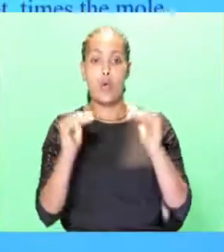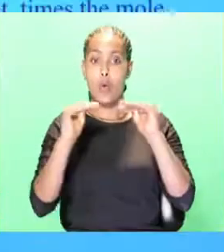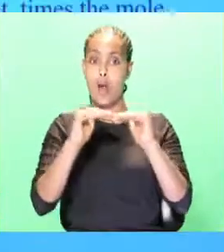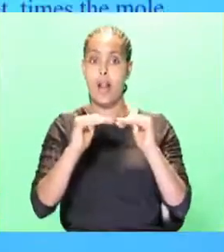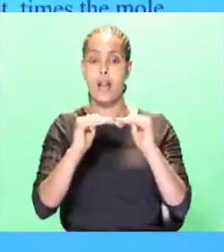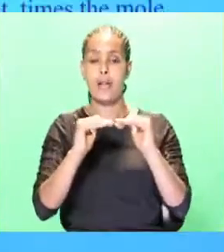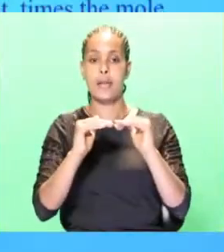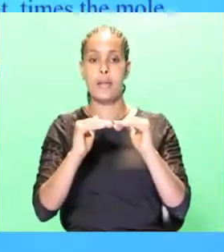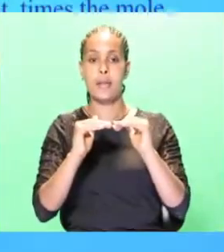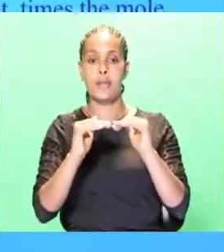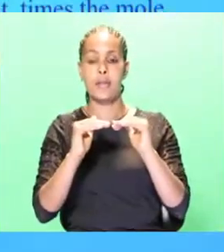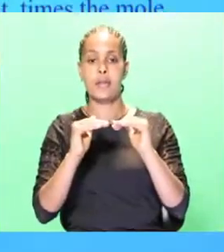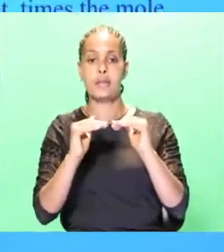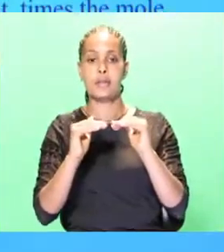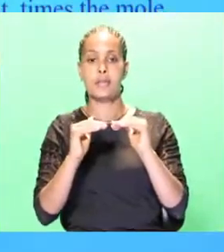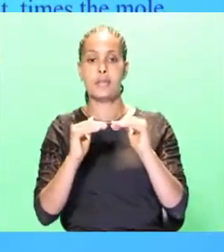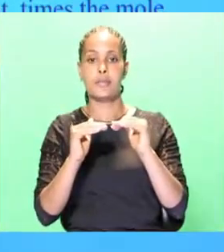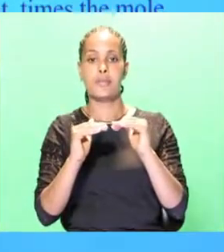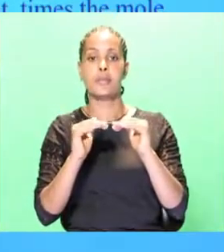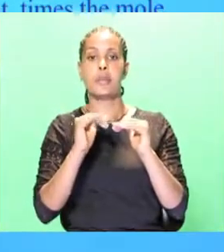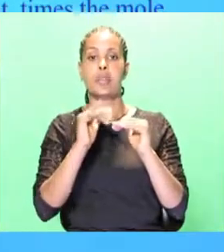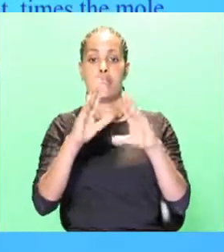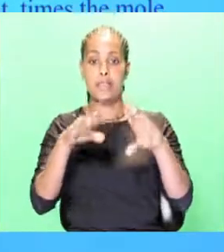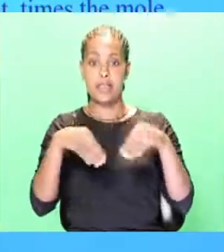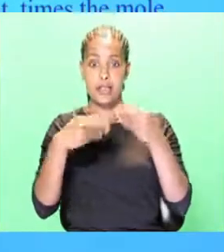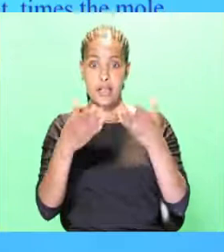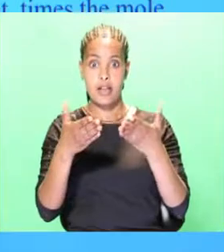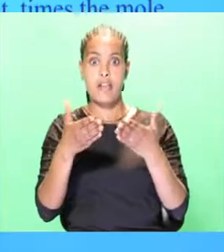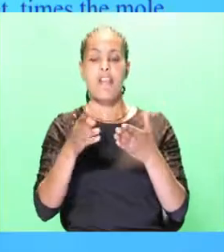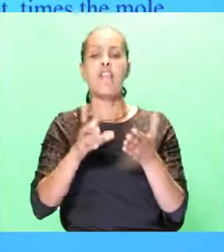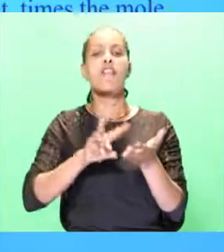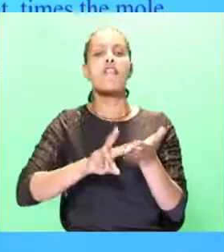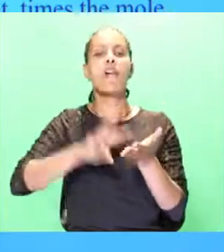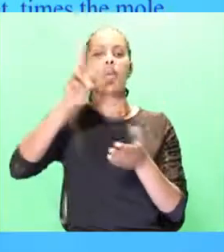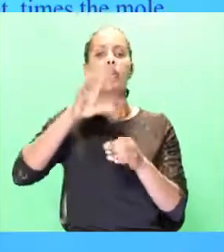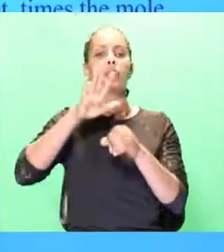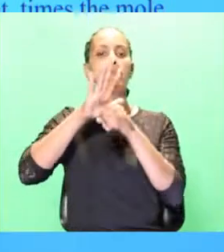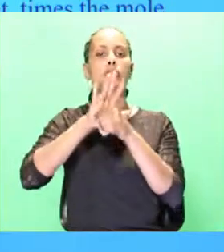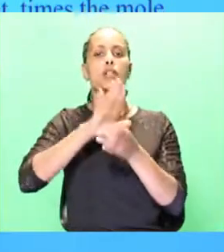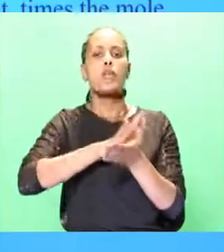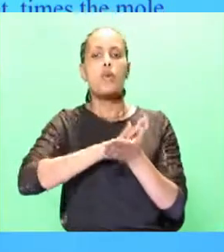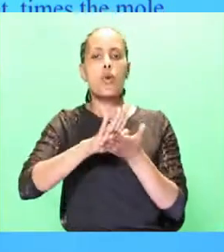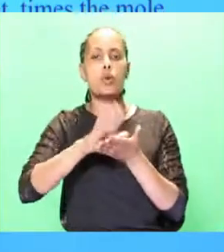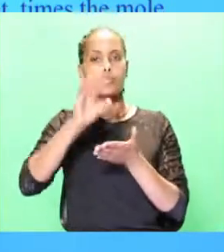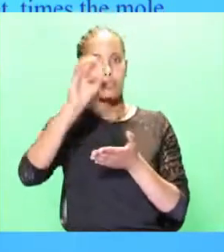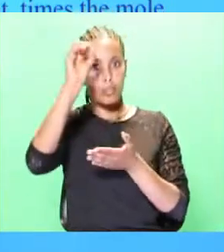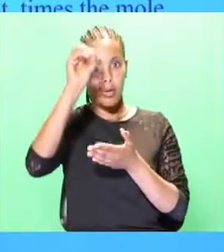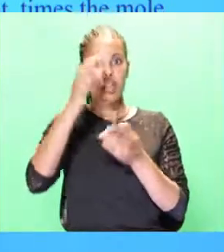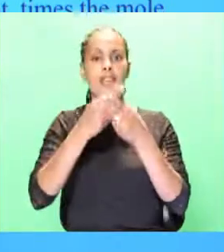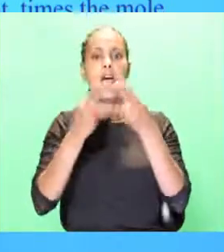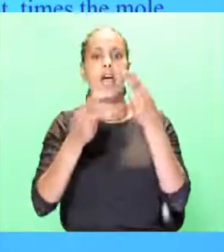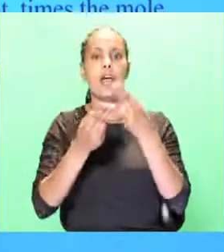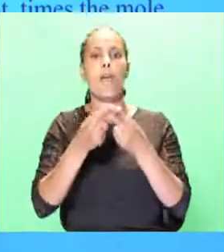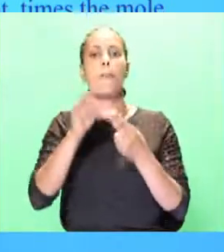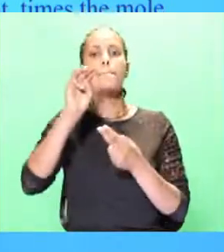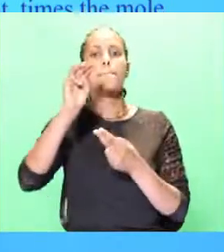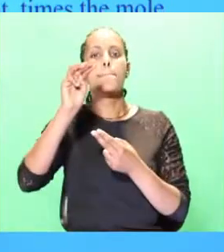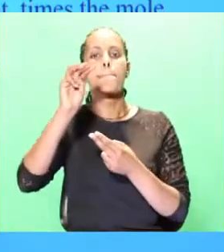equal is given by the vapor pressure of the pure solvent times